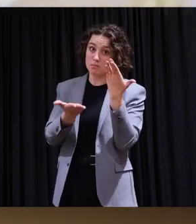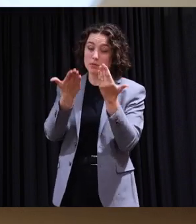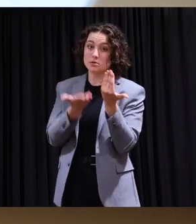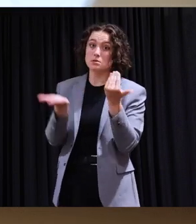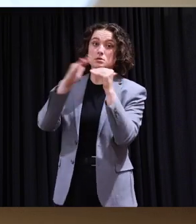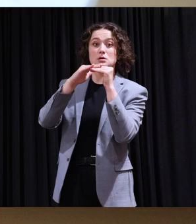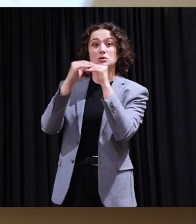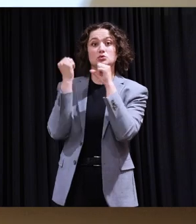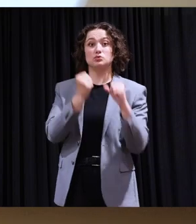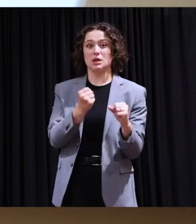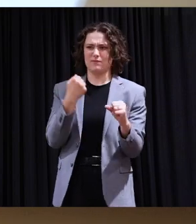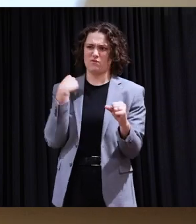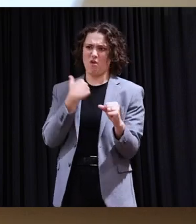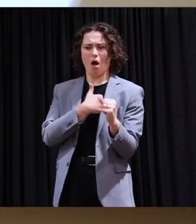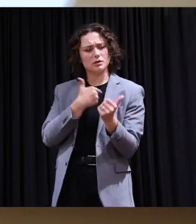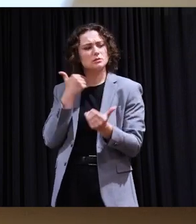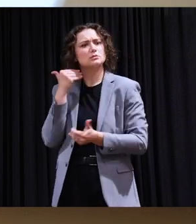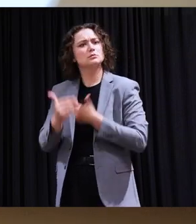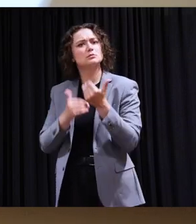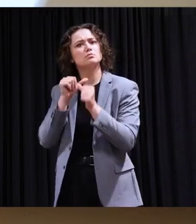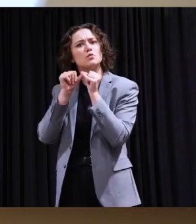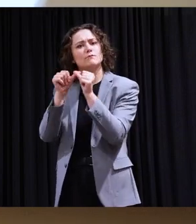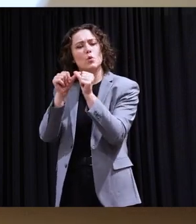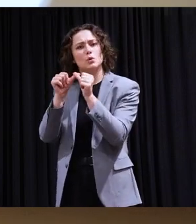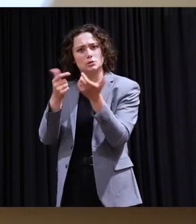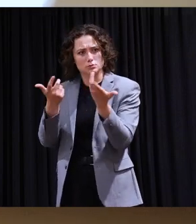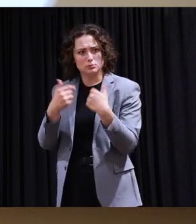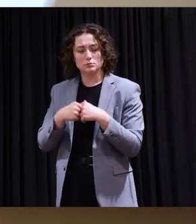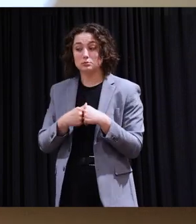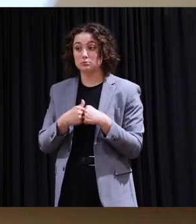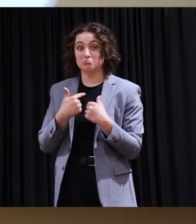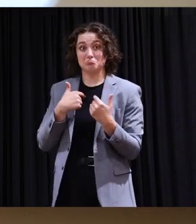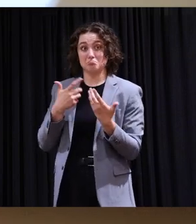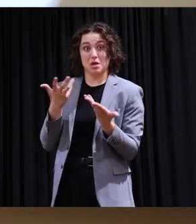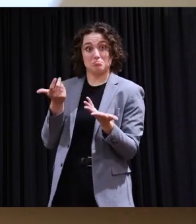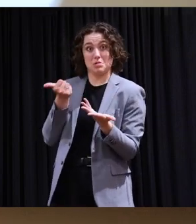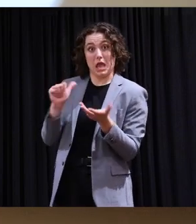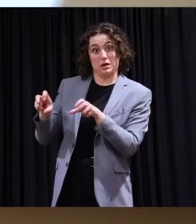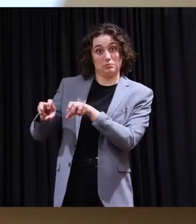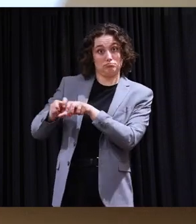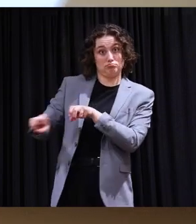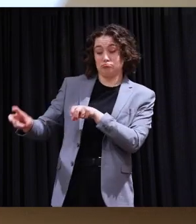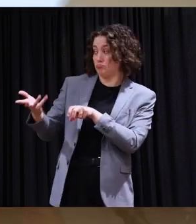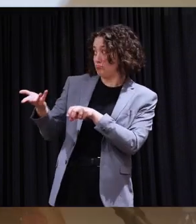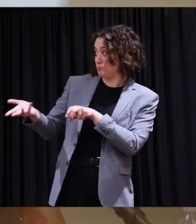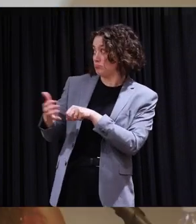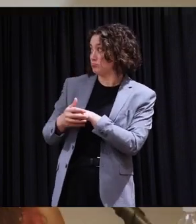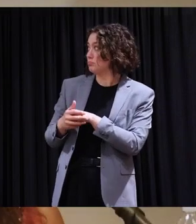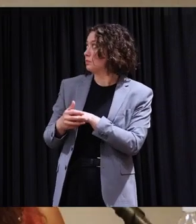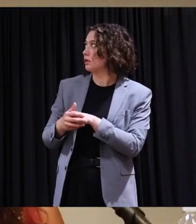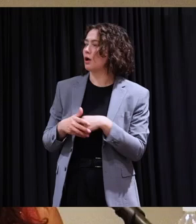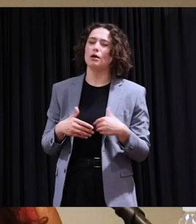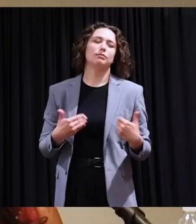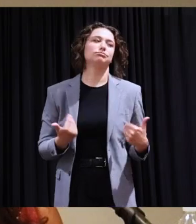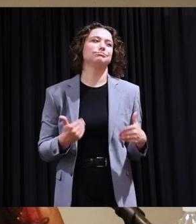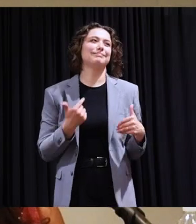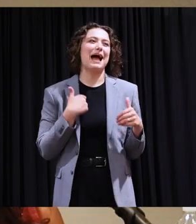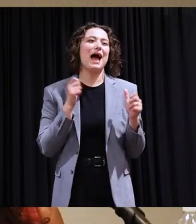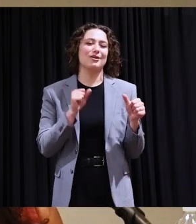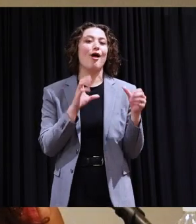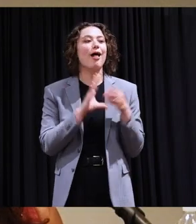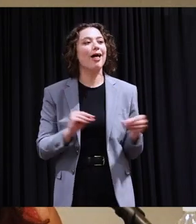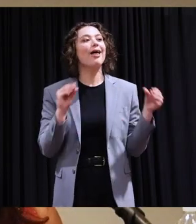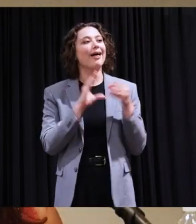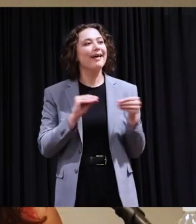forward. And I can leave it to any one of you guys. So I can go on and on. I say the Safe